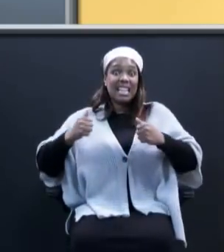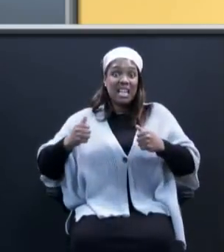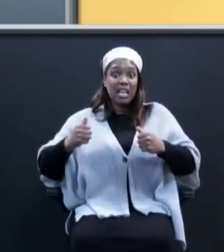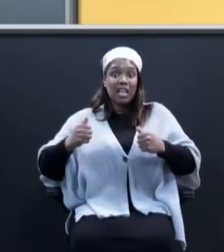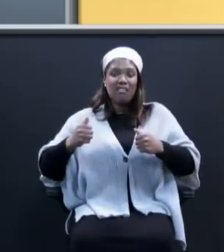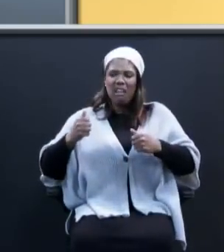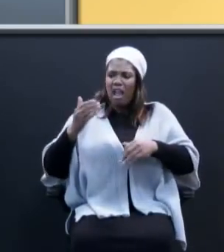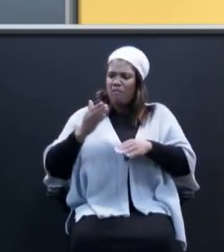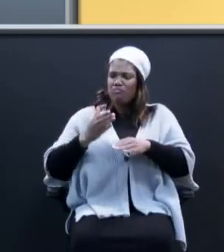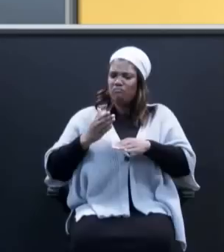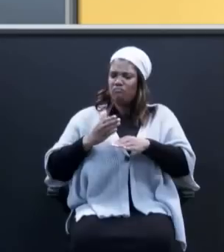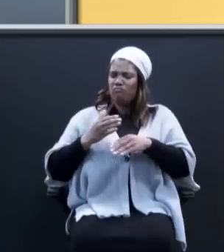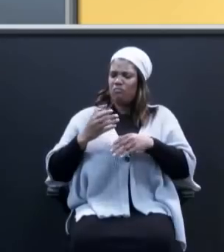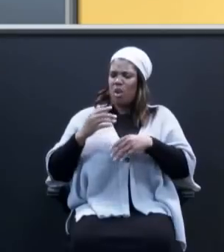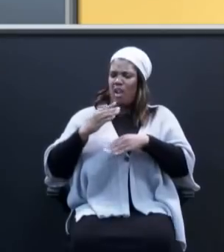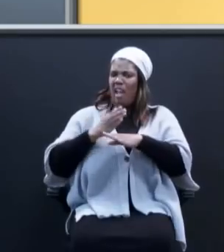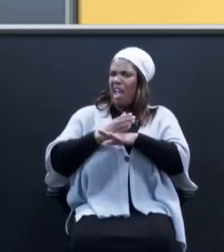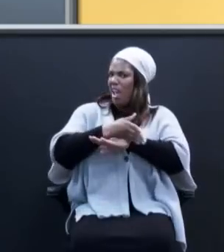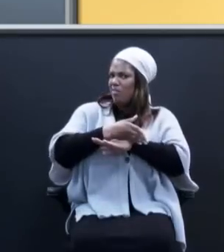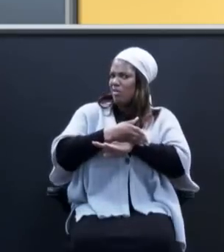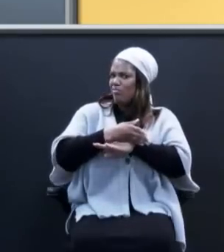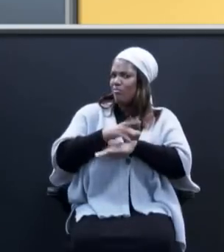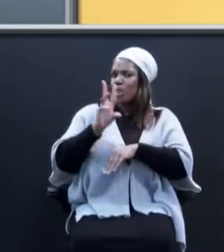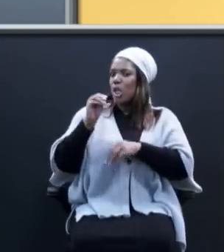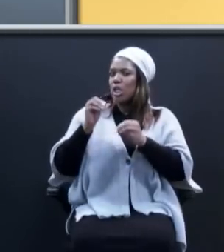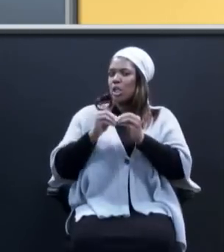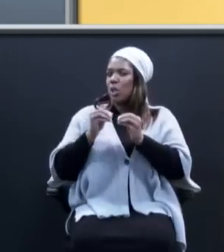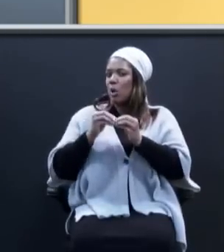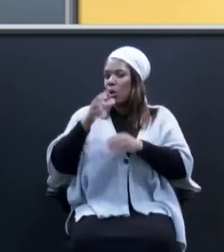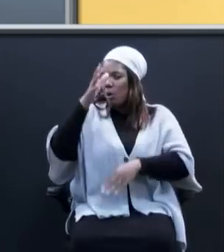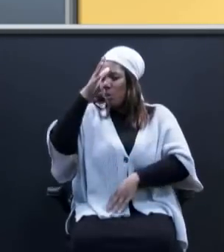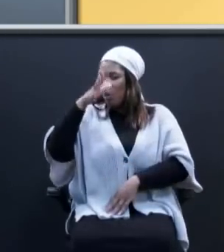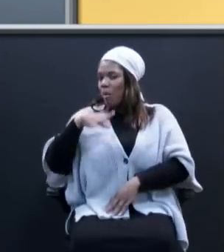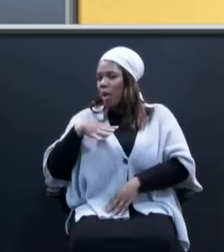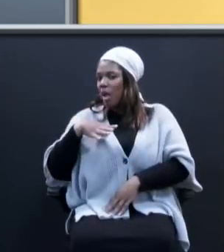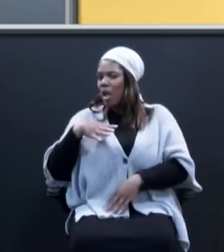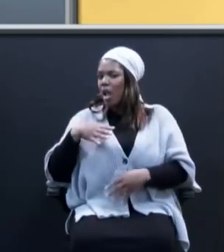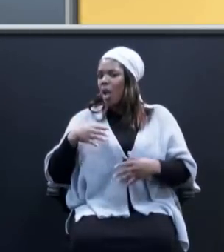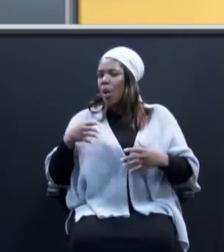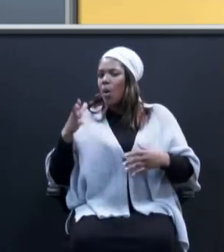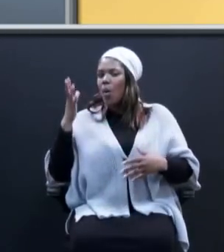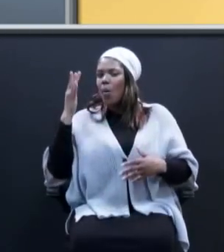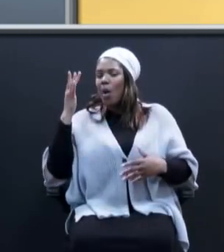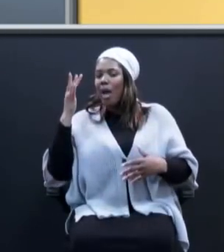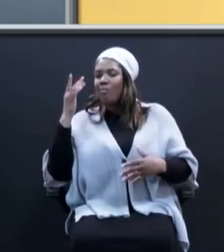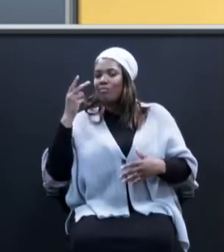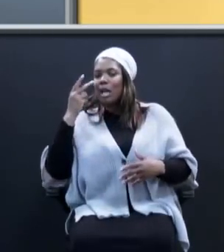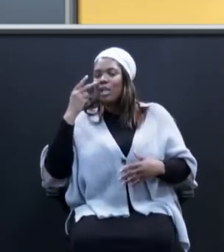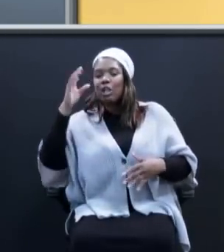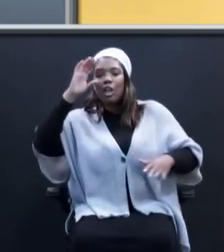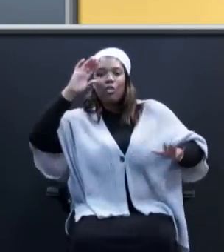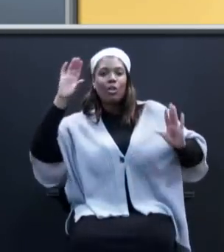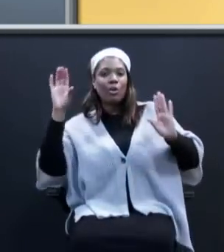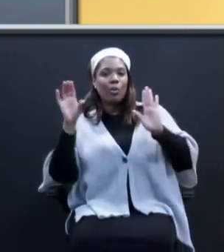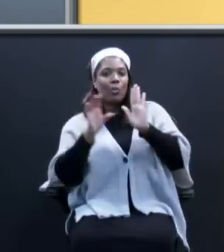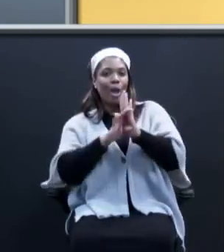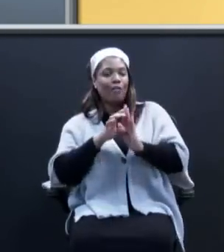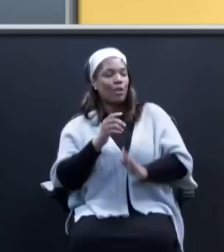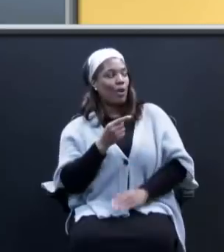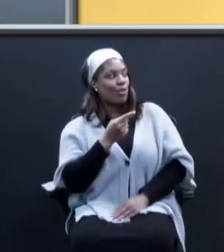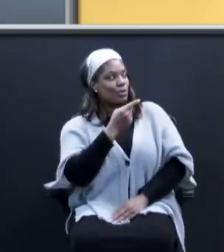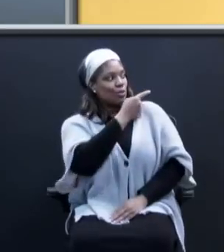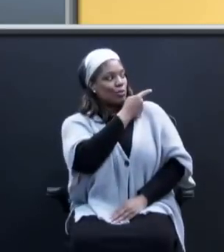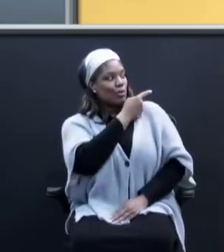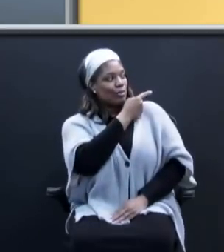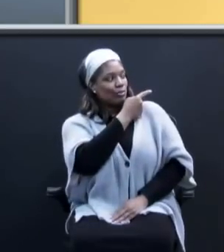man. I want you to put this on this 7 day. See, people don't understand about the weekly Sabbath day. I want you to put it up on the